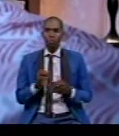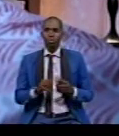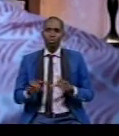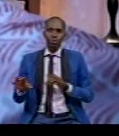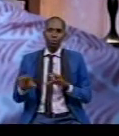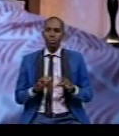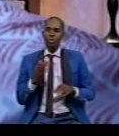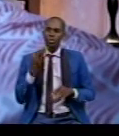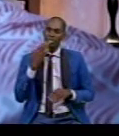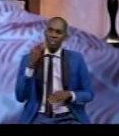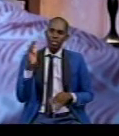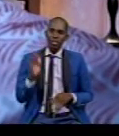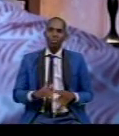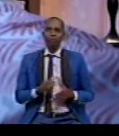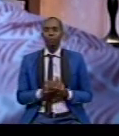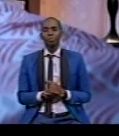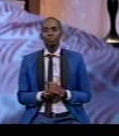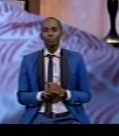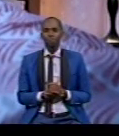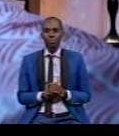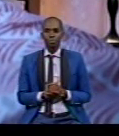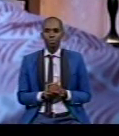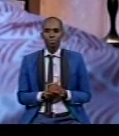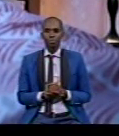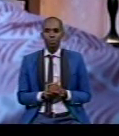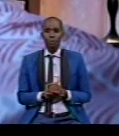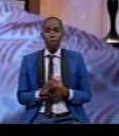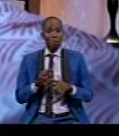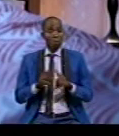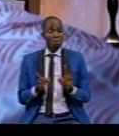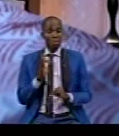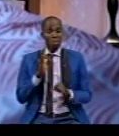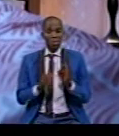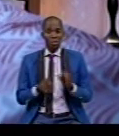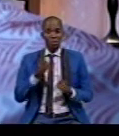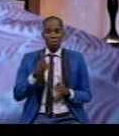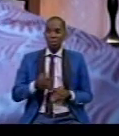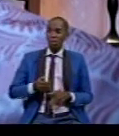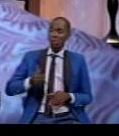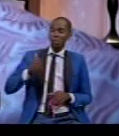His compassion will come to you. He will heal you.